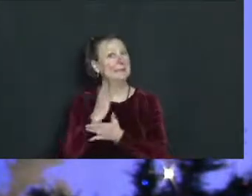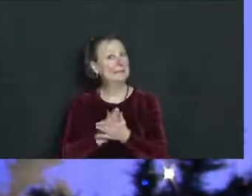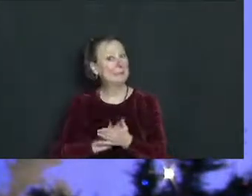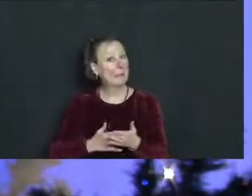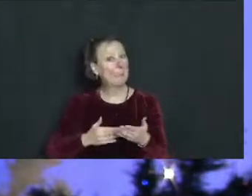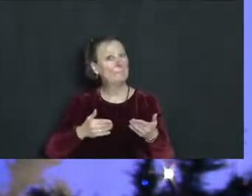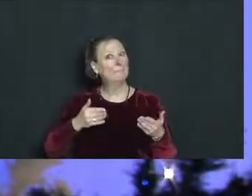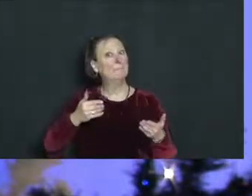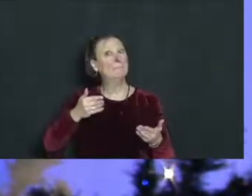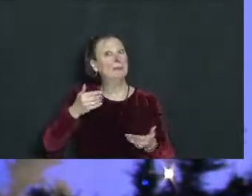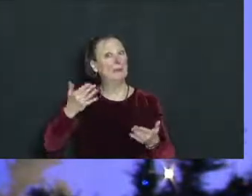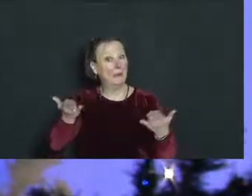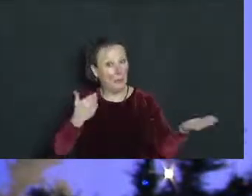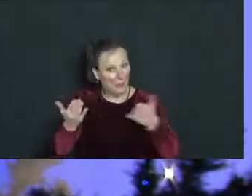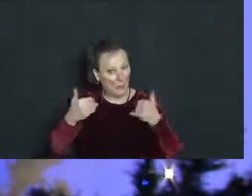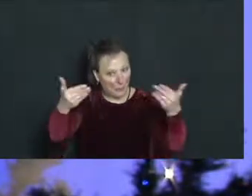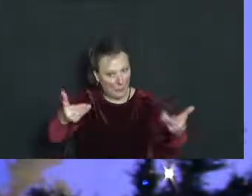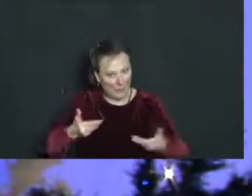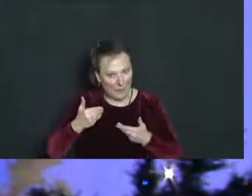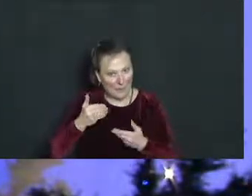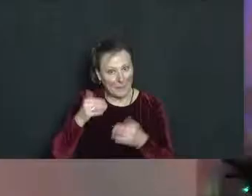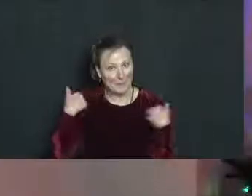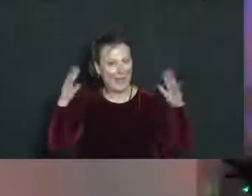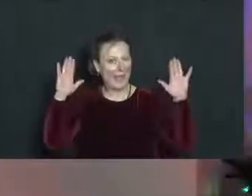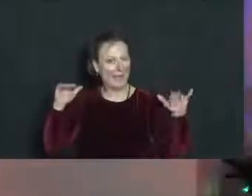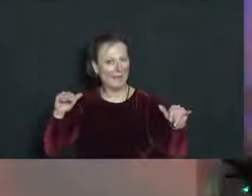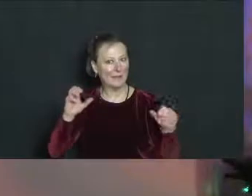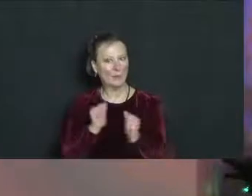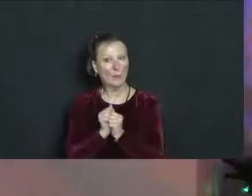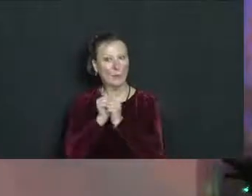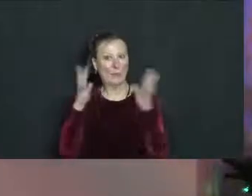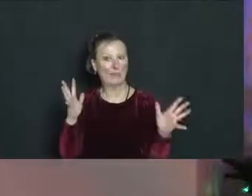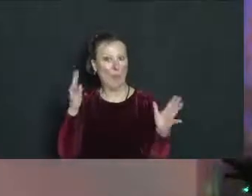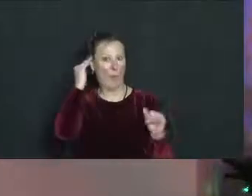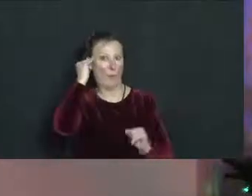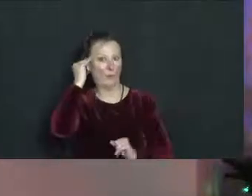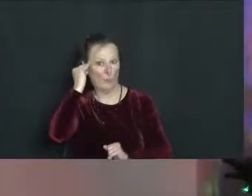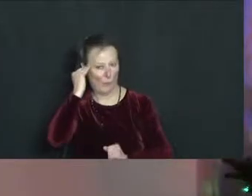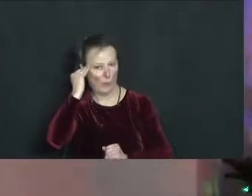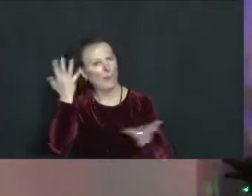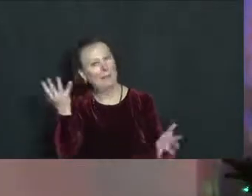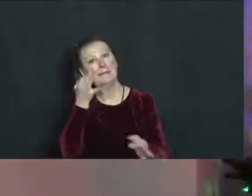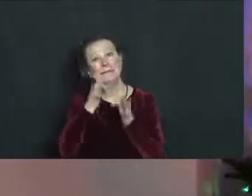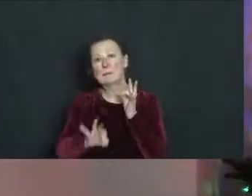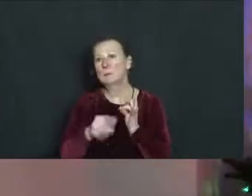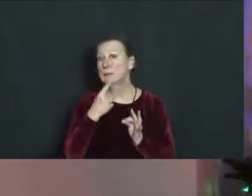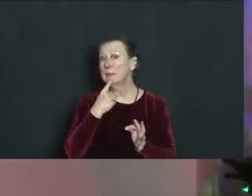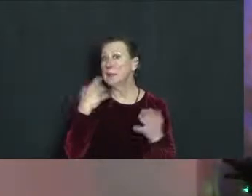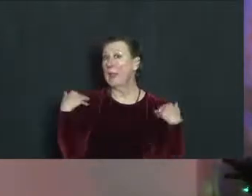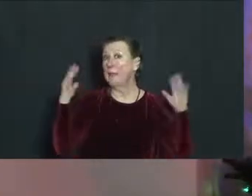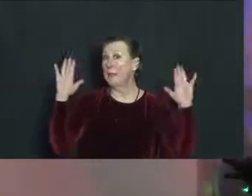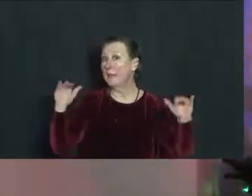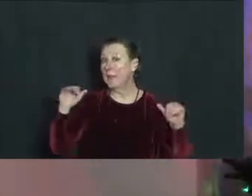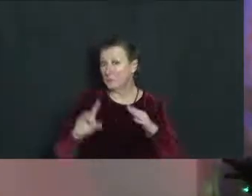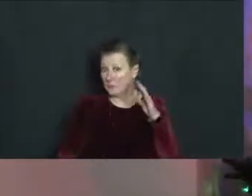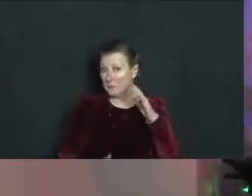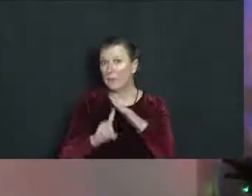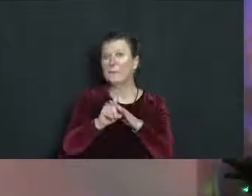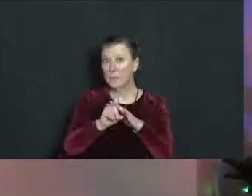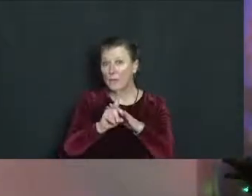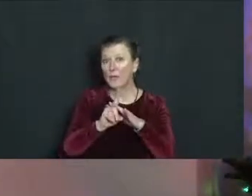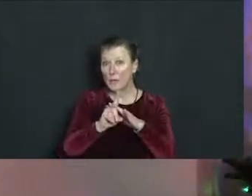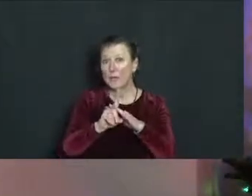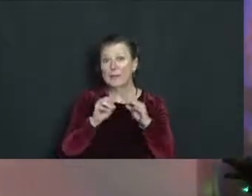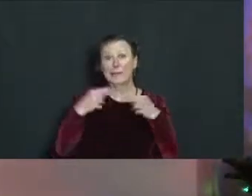entertained angels unawares. Which is to say, simply, angels appear in